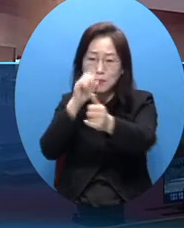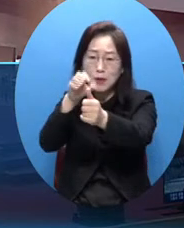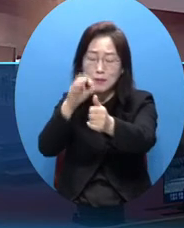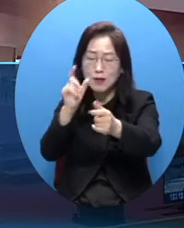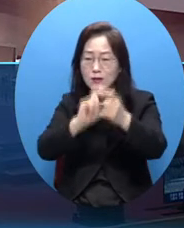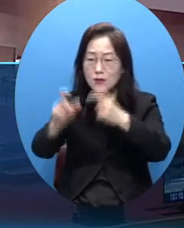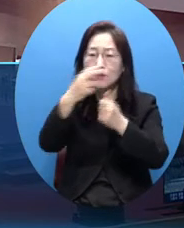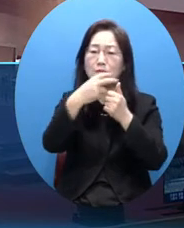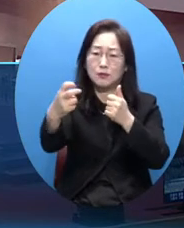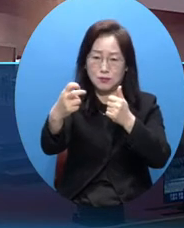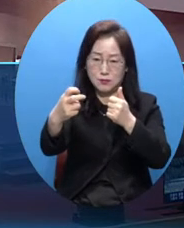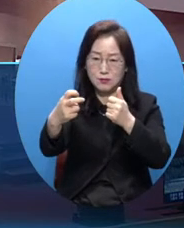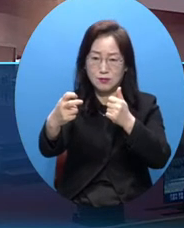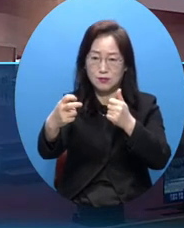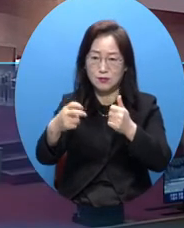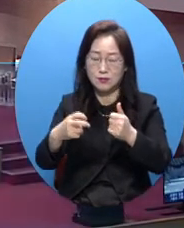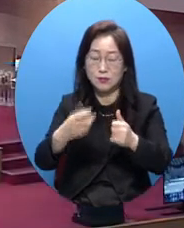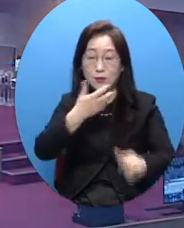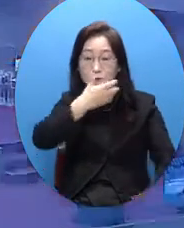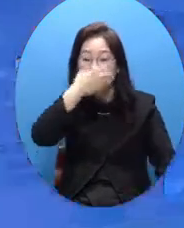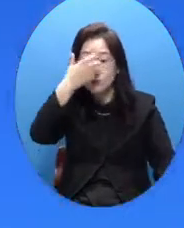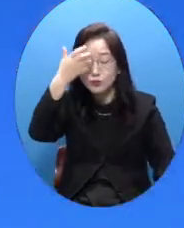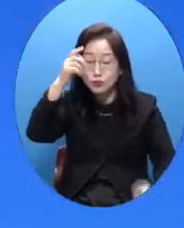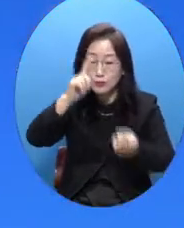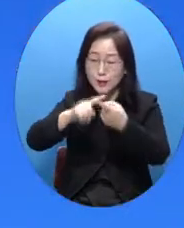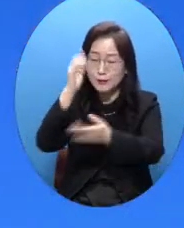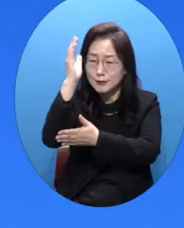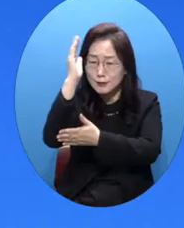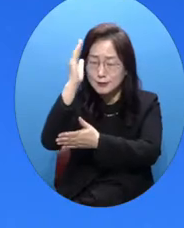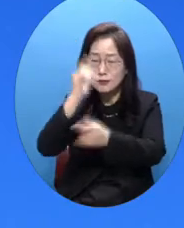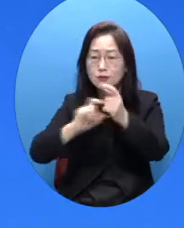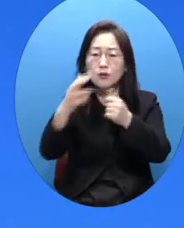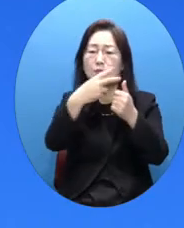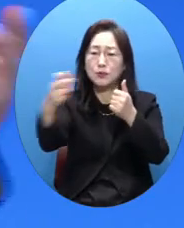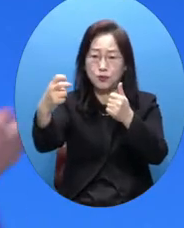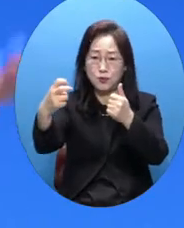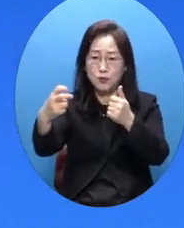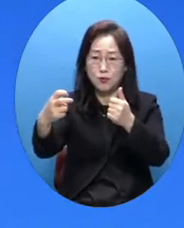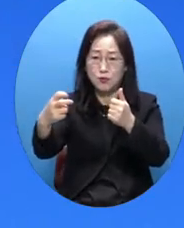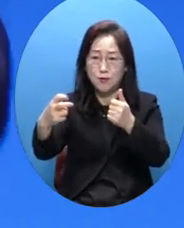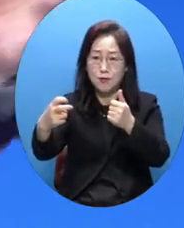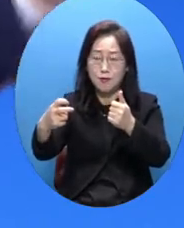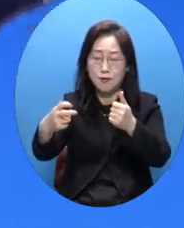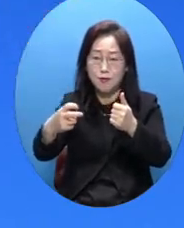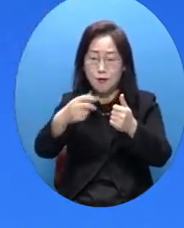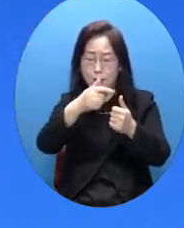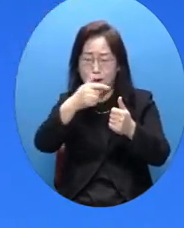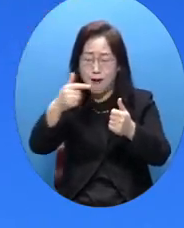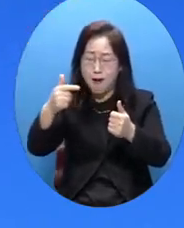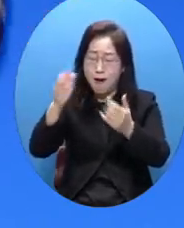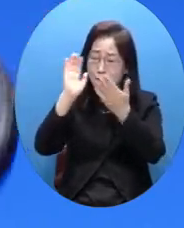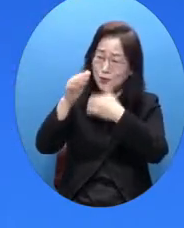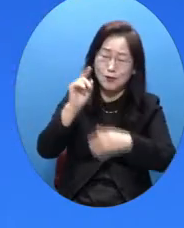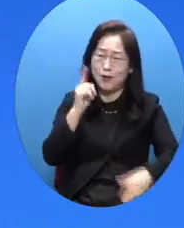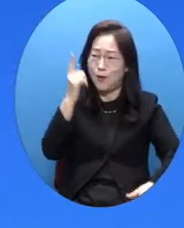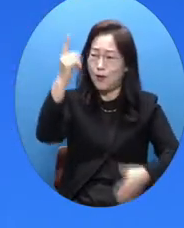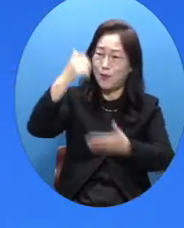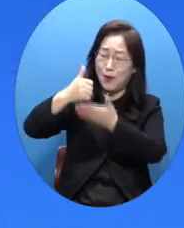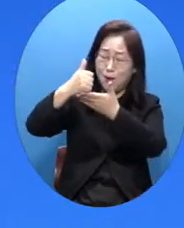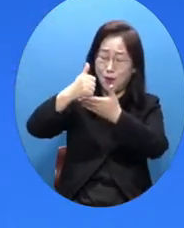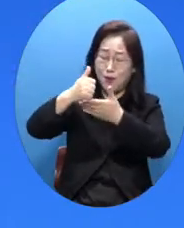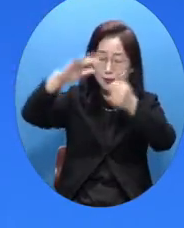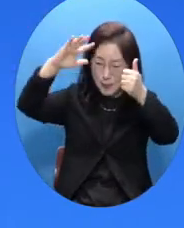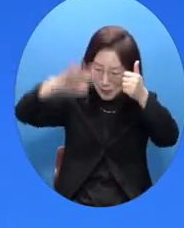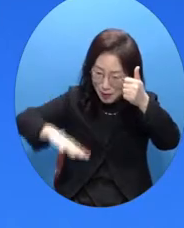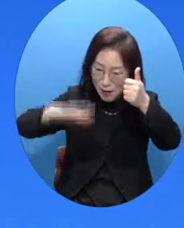dream and he told it to his brothers they hated him all the more his brothers hated him all the more Joseph said